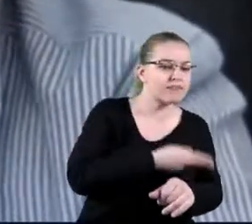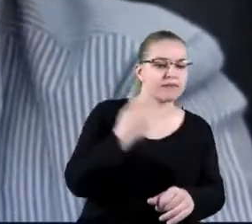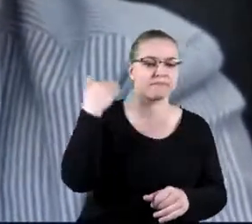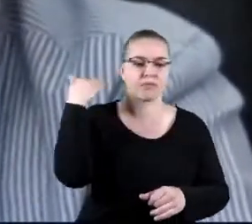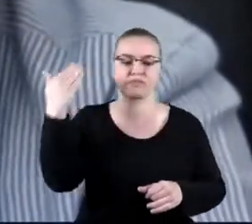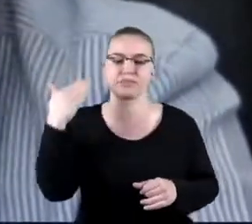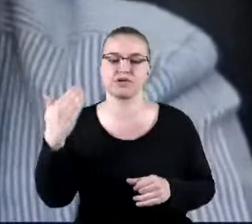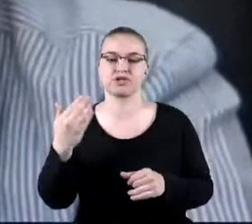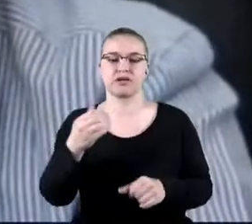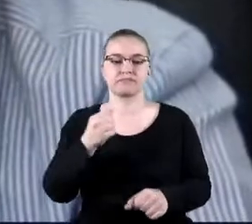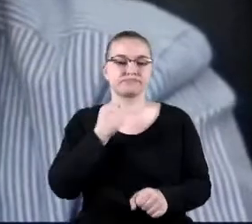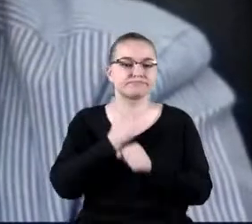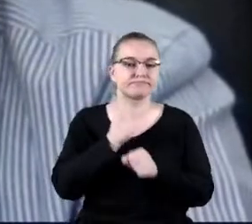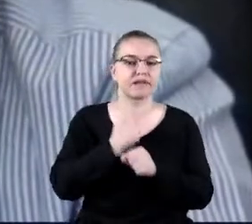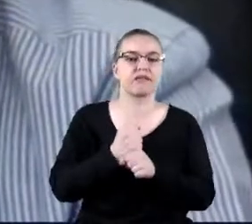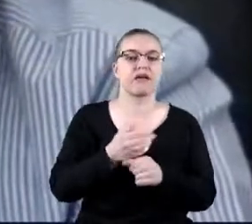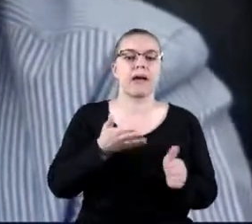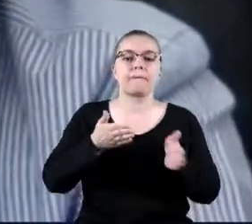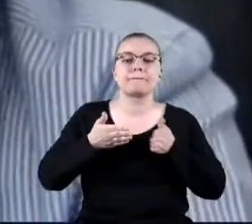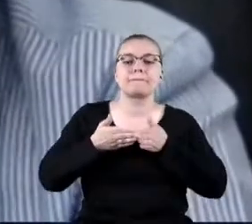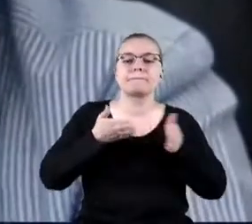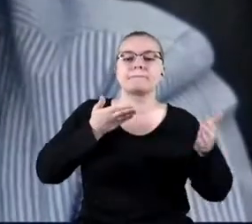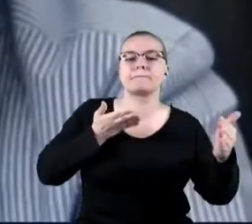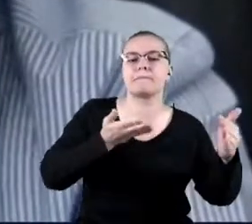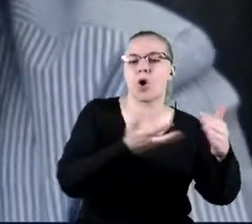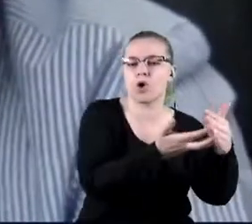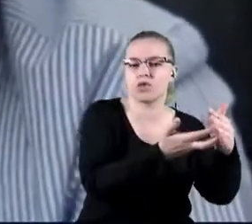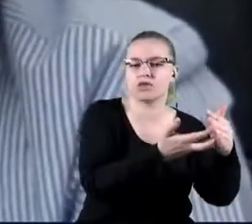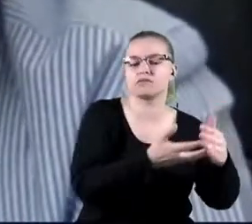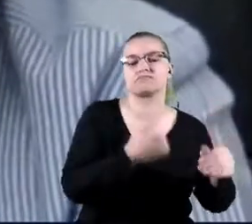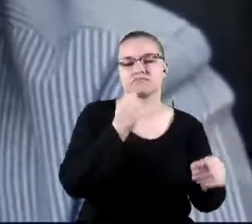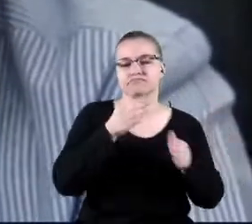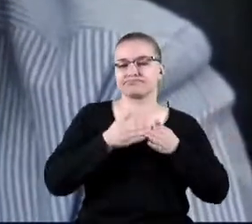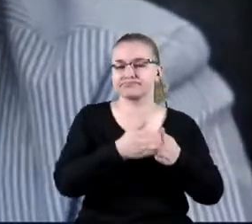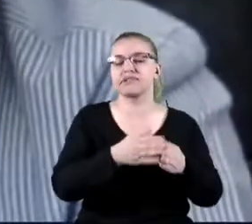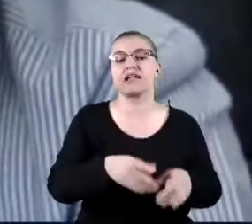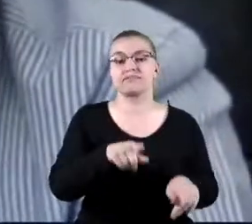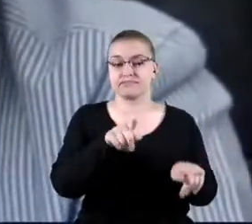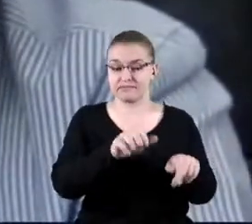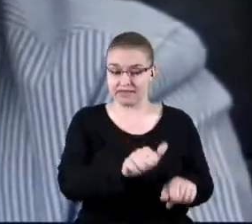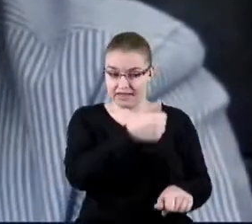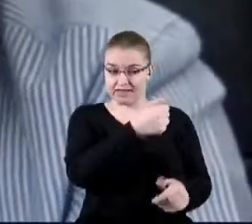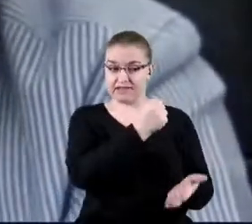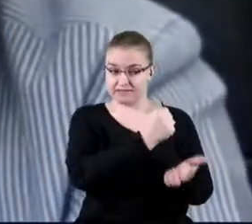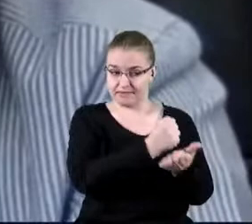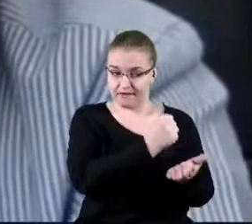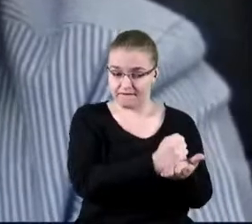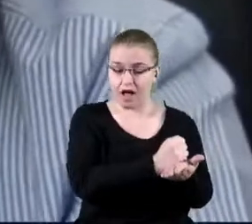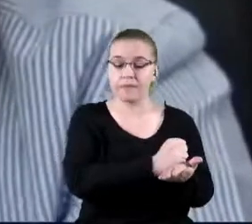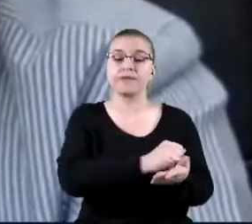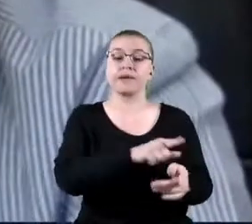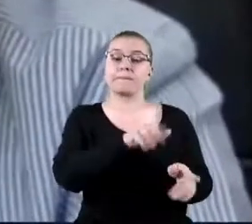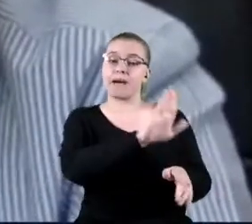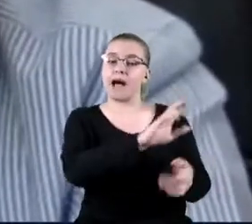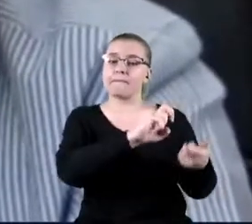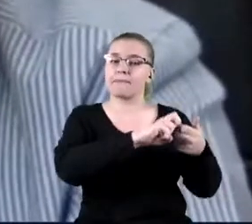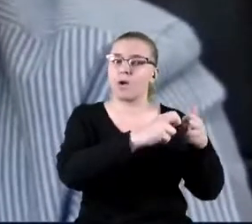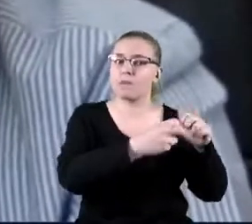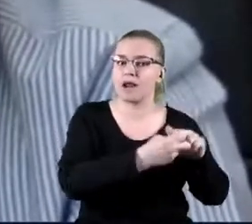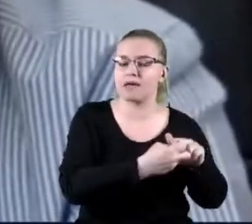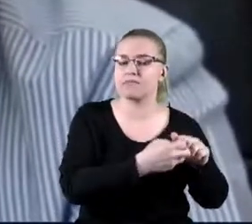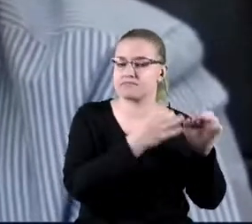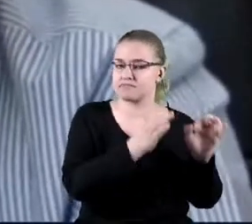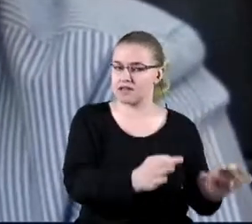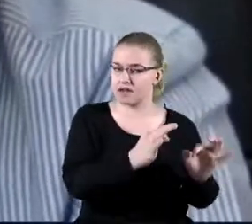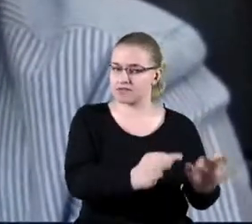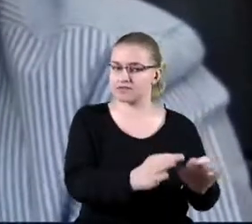here. We have the port that is an entity in itself that